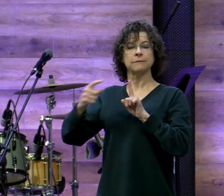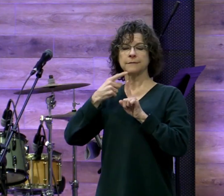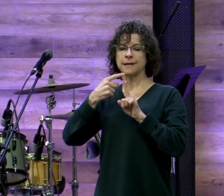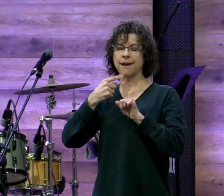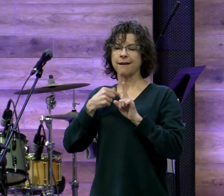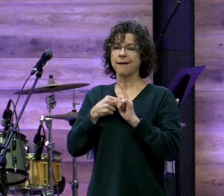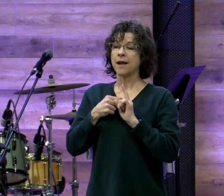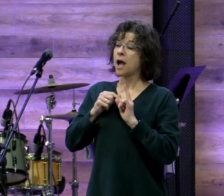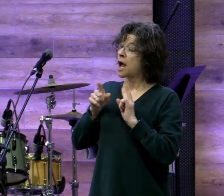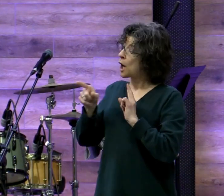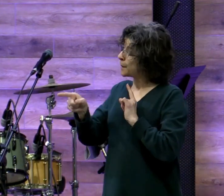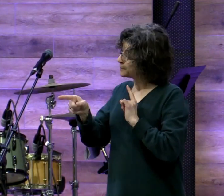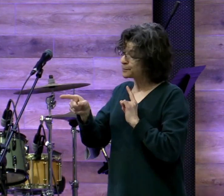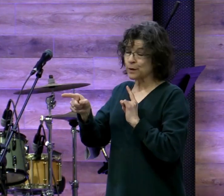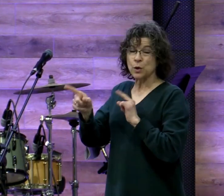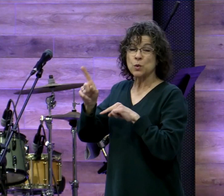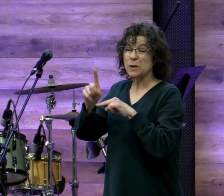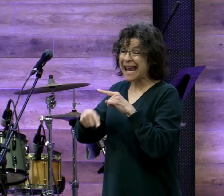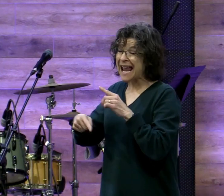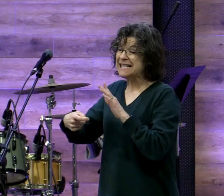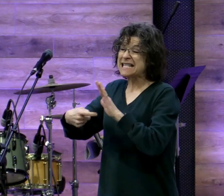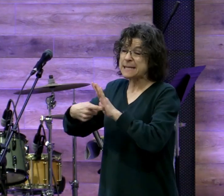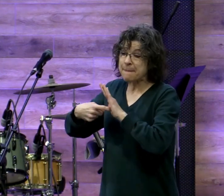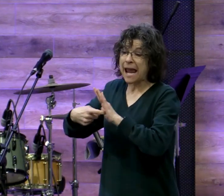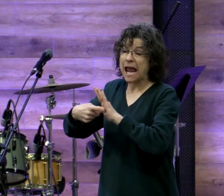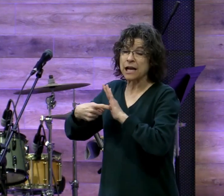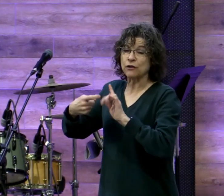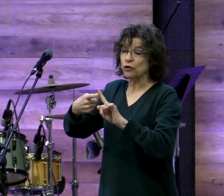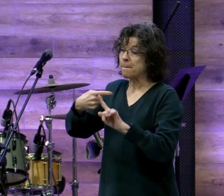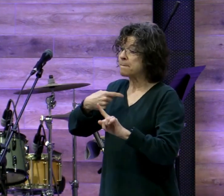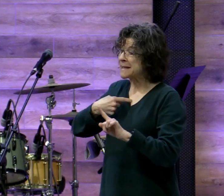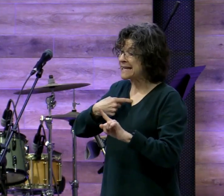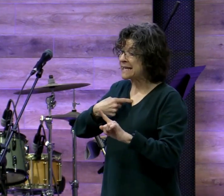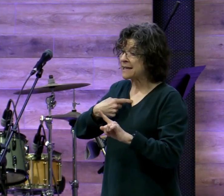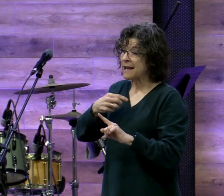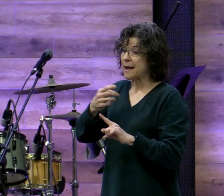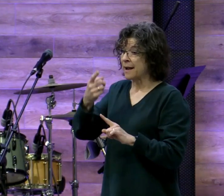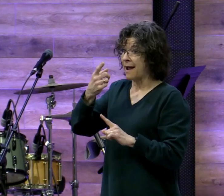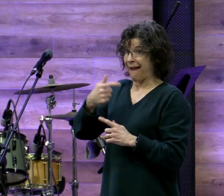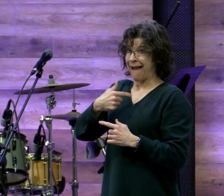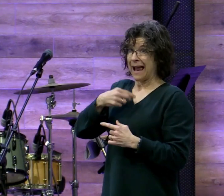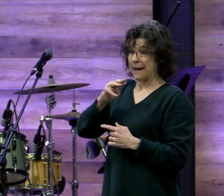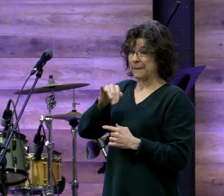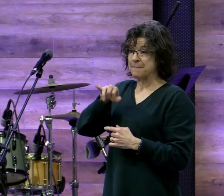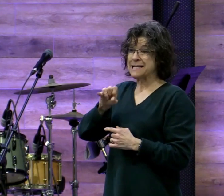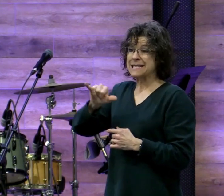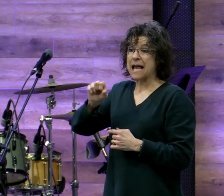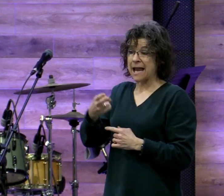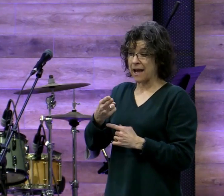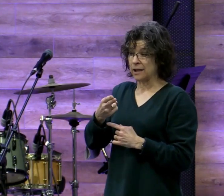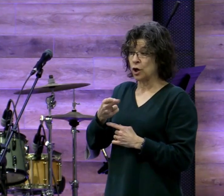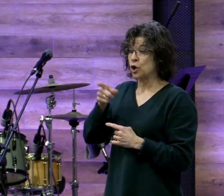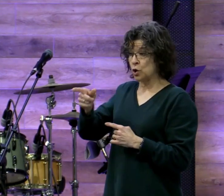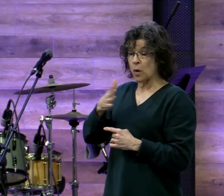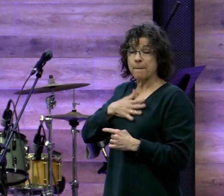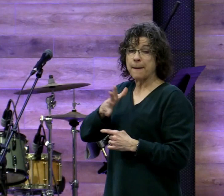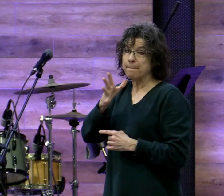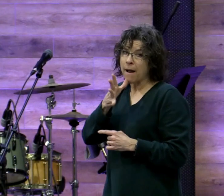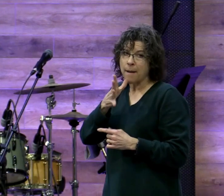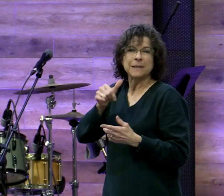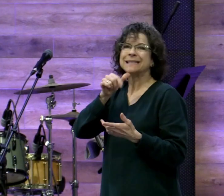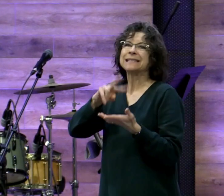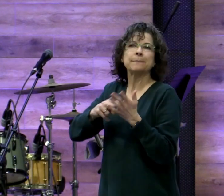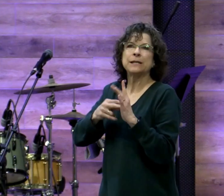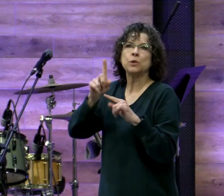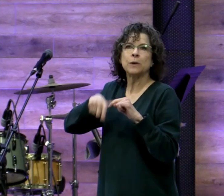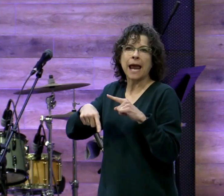essence, to her, "You cannot make demands of me as the Messiah simply because you're my mom. You'll have to relate to me differently as